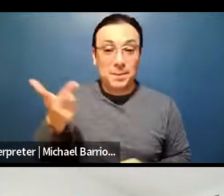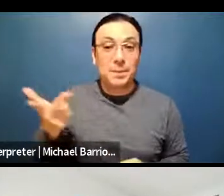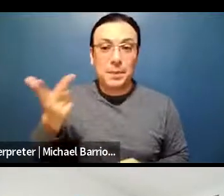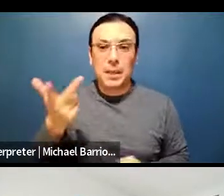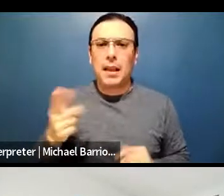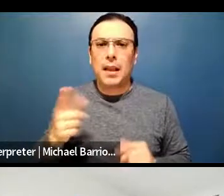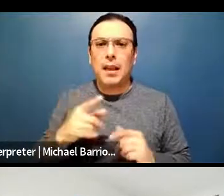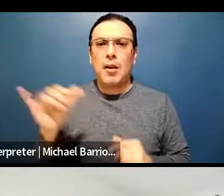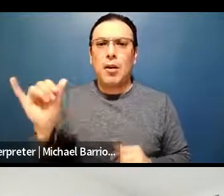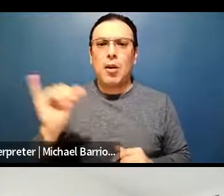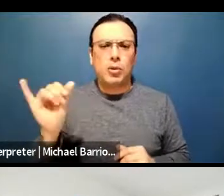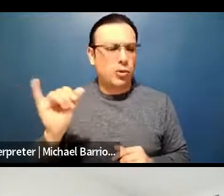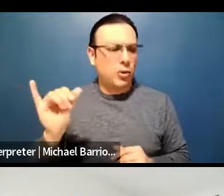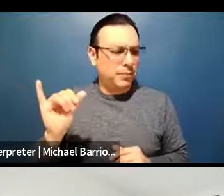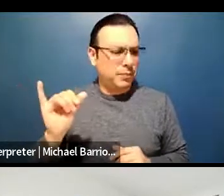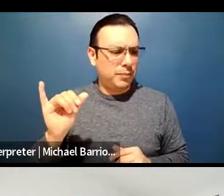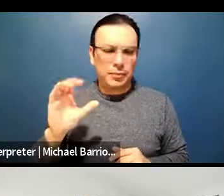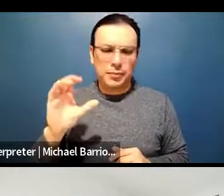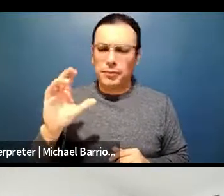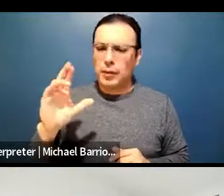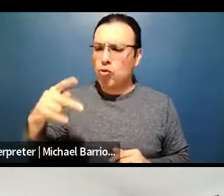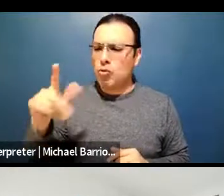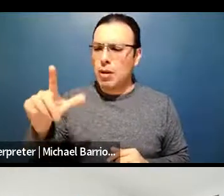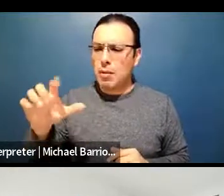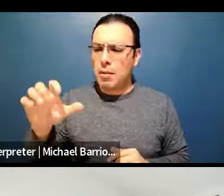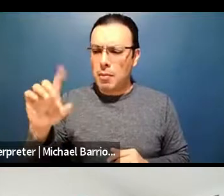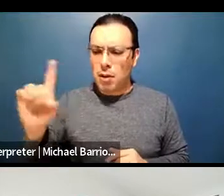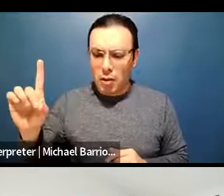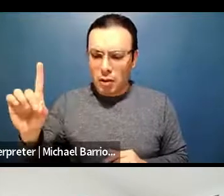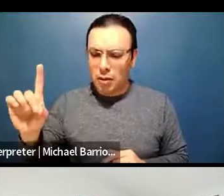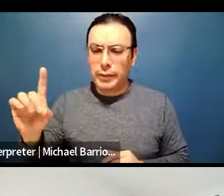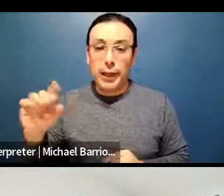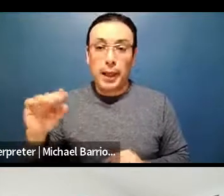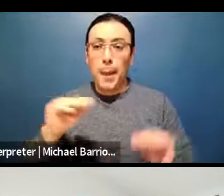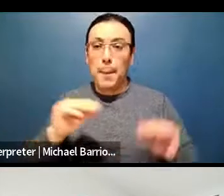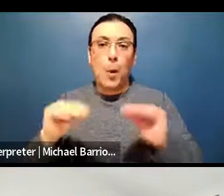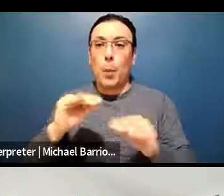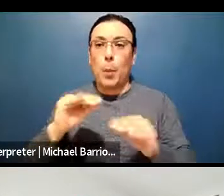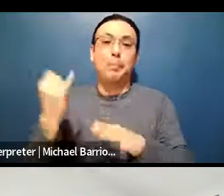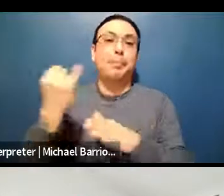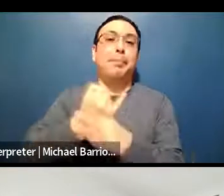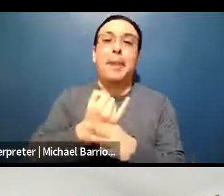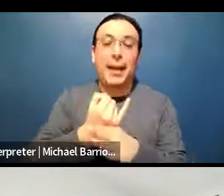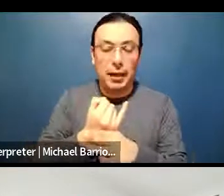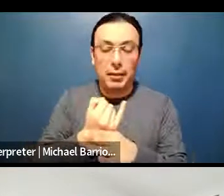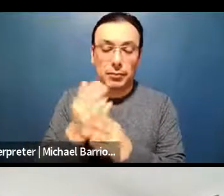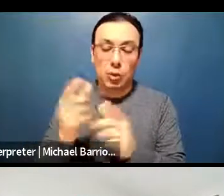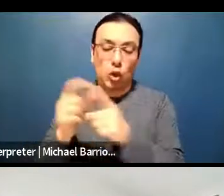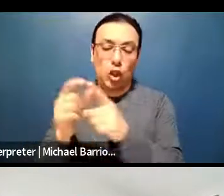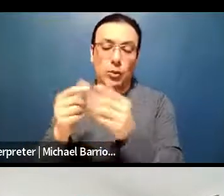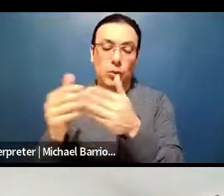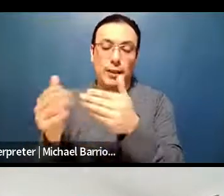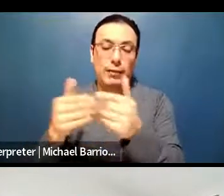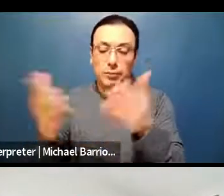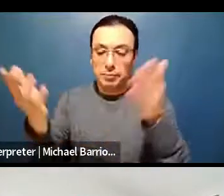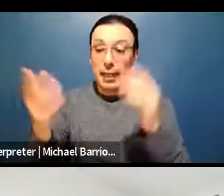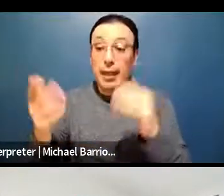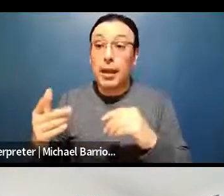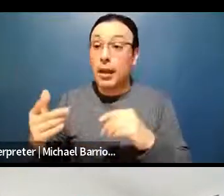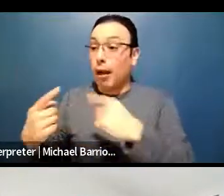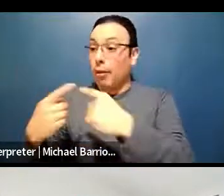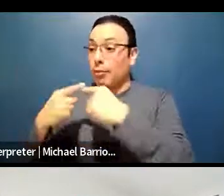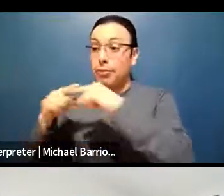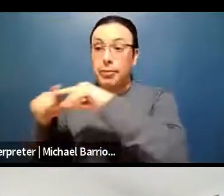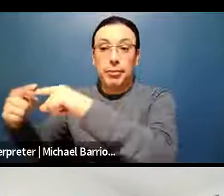know, crippled, mobility impairment, however you want to talk about it. And the interdependence of when we